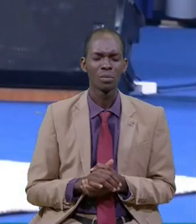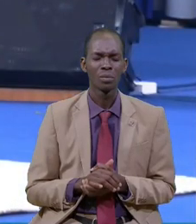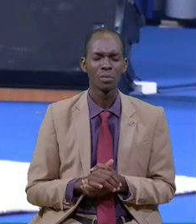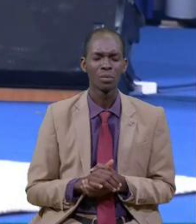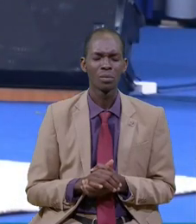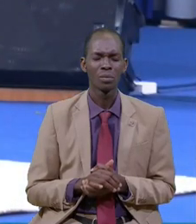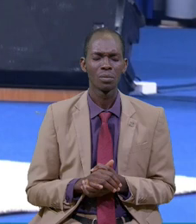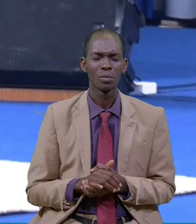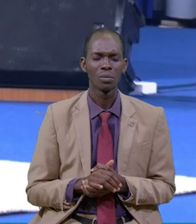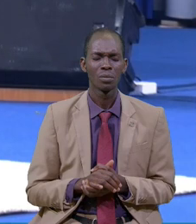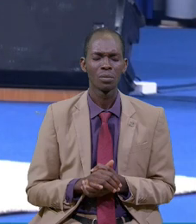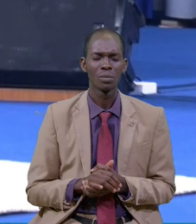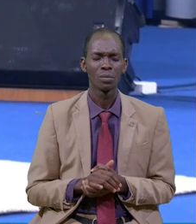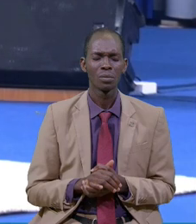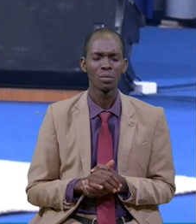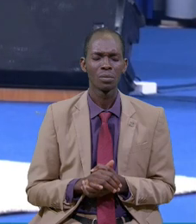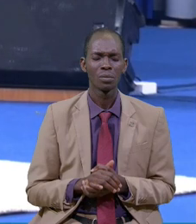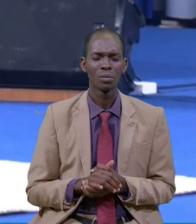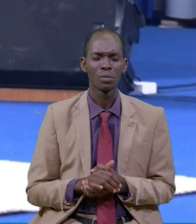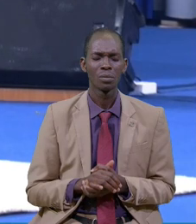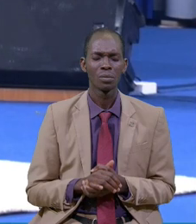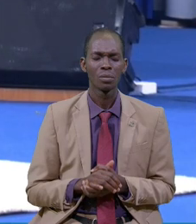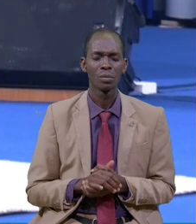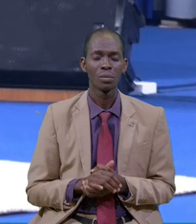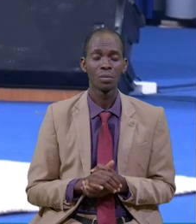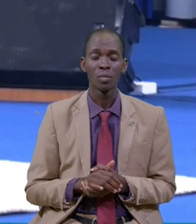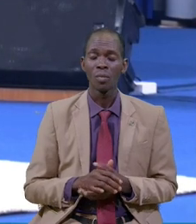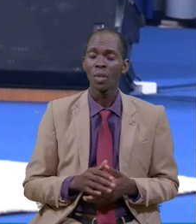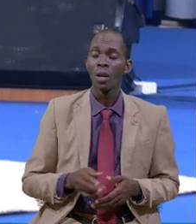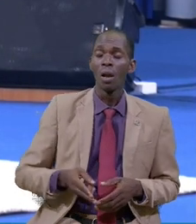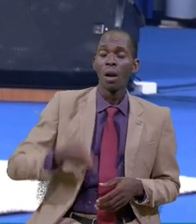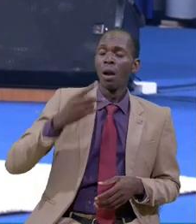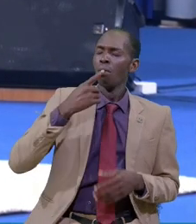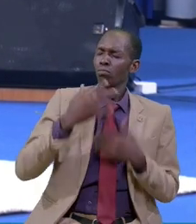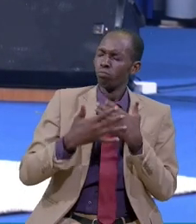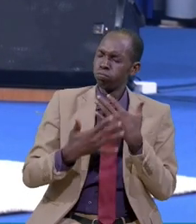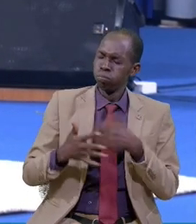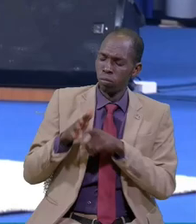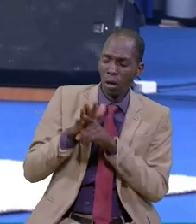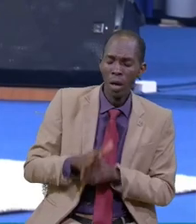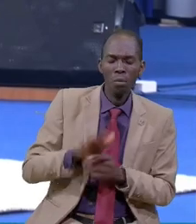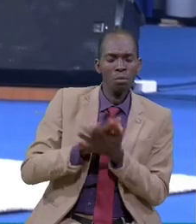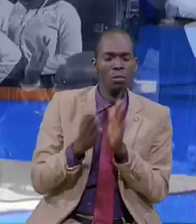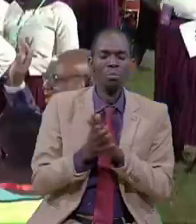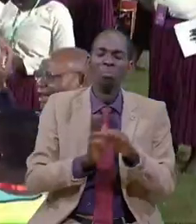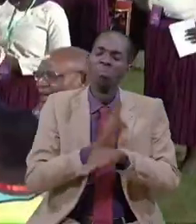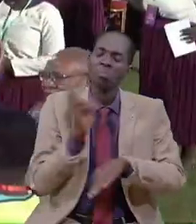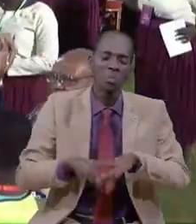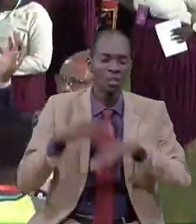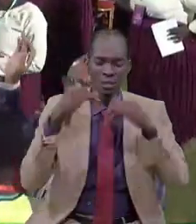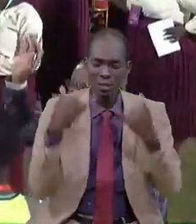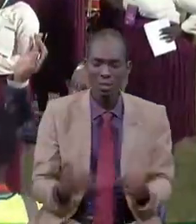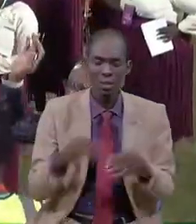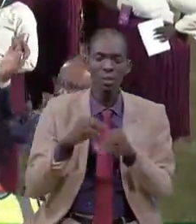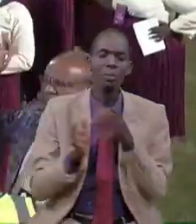fatigués, qu'il reçoit maintenant la guérison high au nom de Jésus. Become normal right now in Jesus' name. Que ce